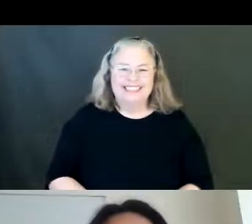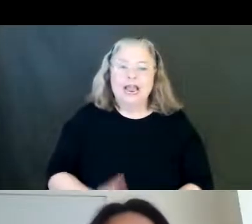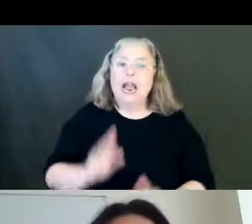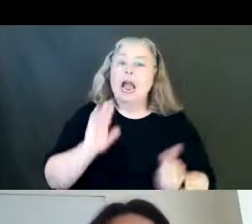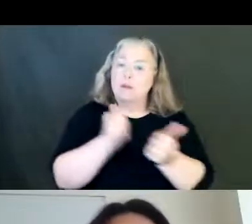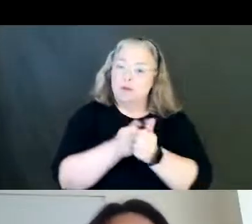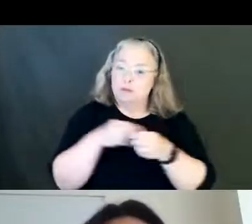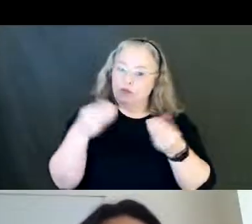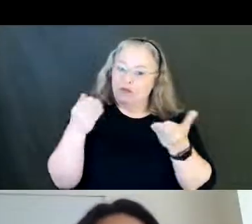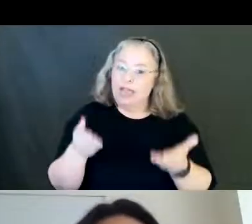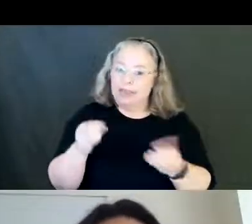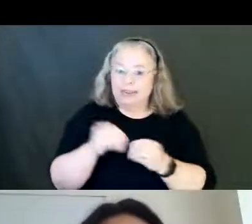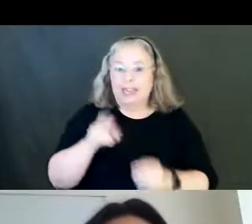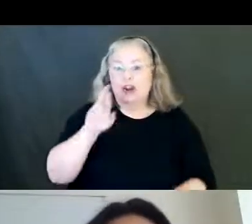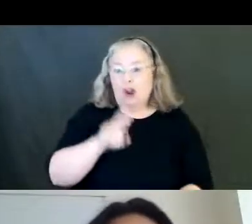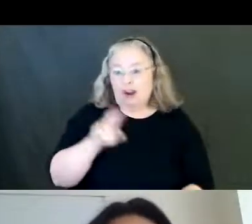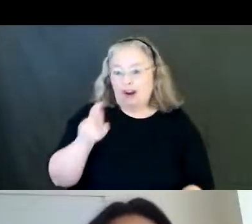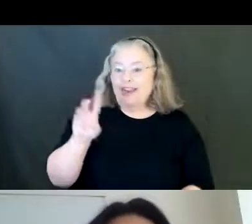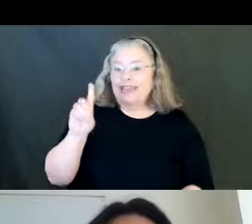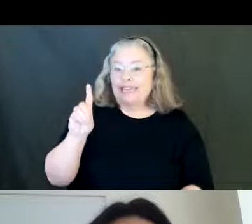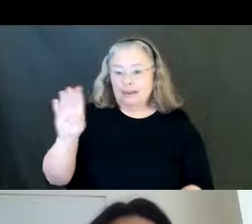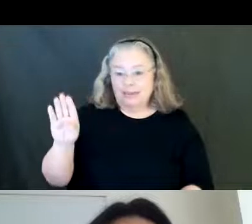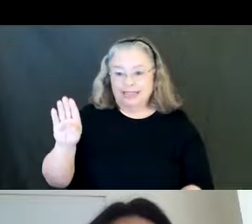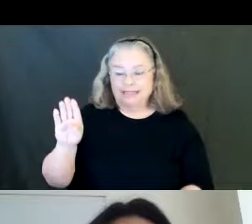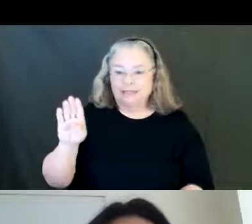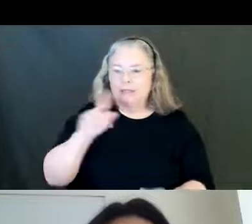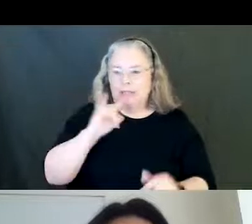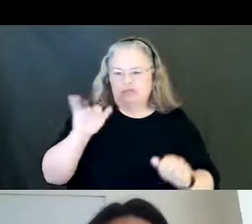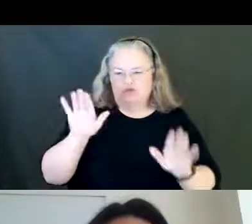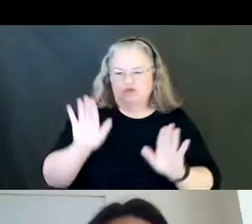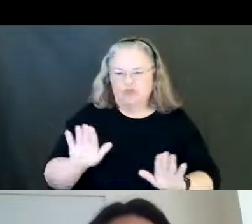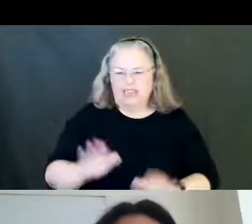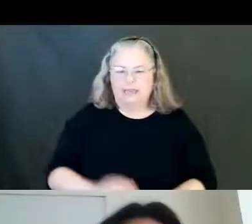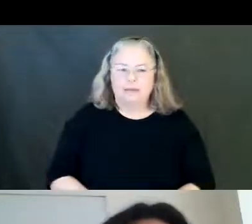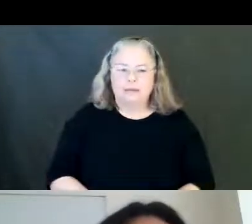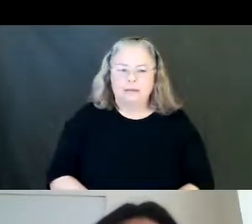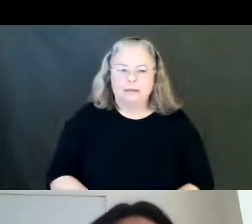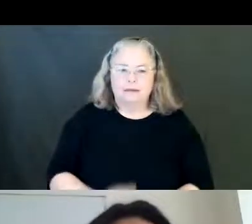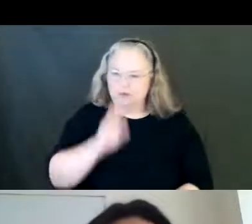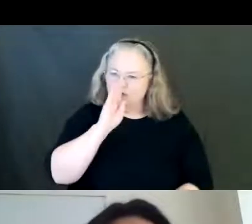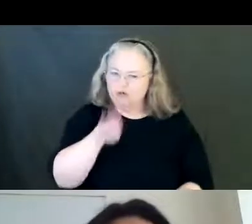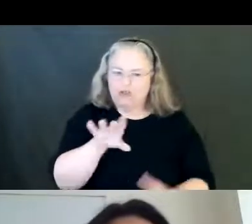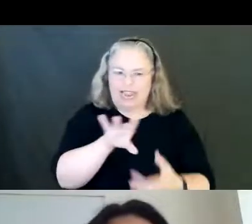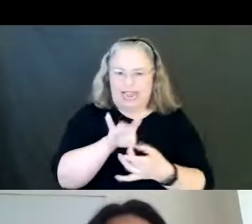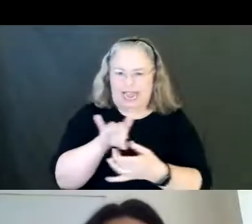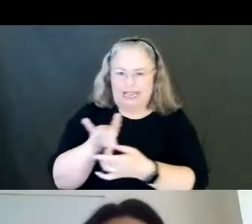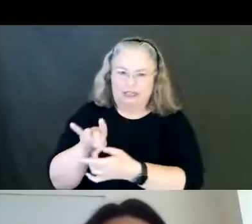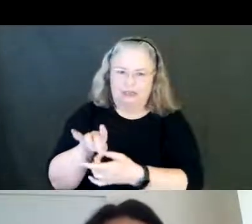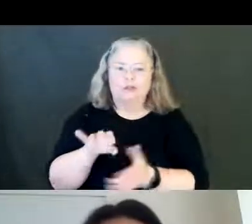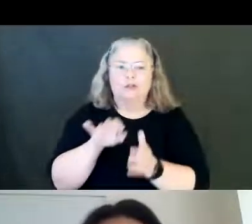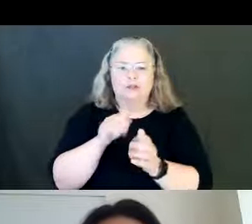Updating providers in R&R database. That's great. Yeah. Direct connections.